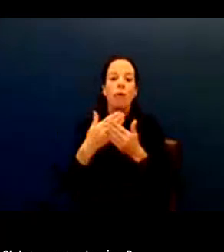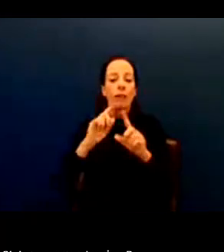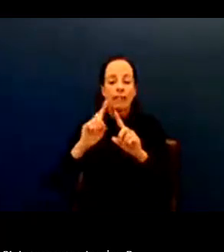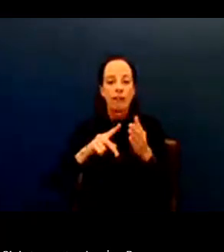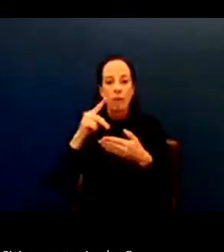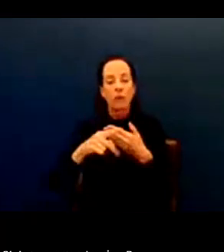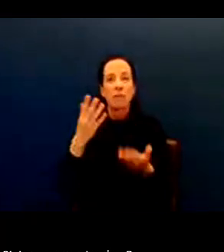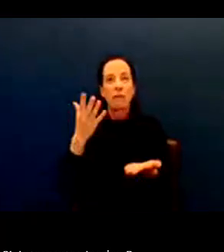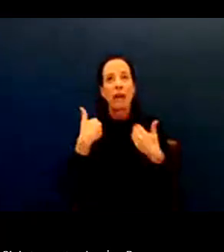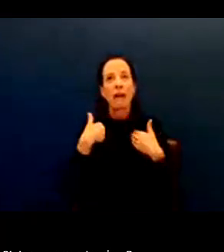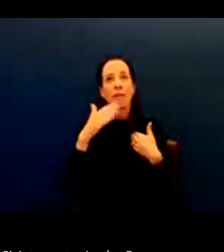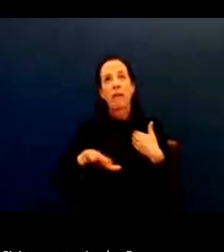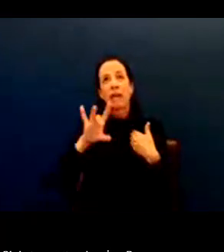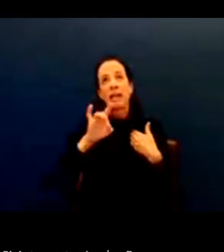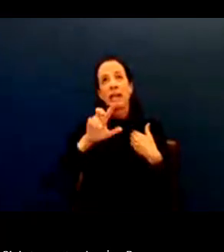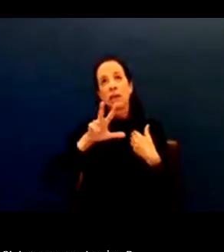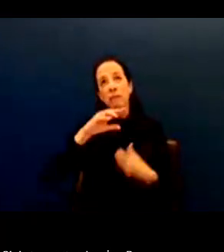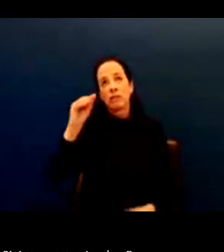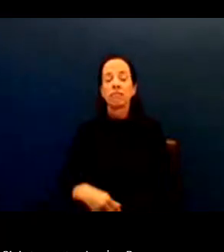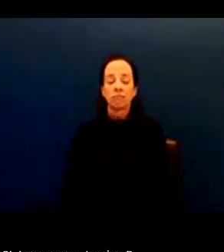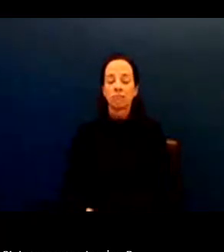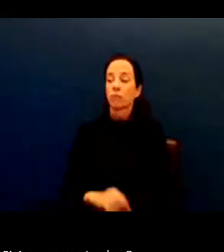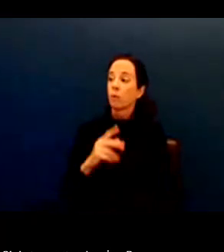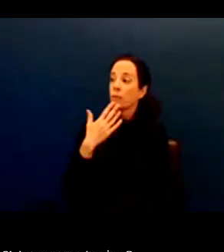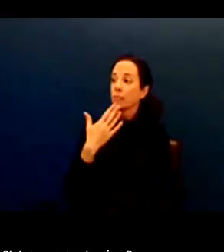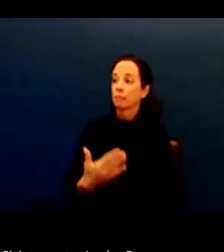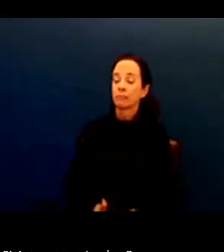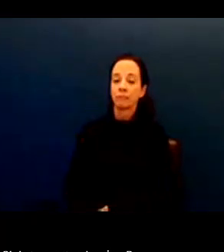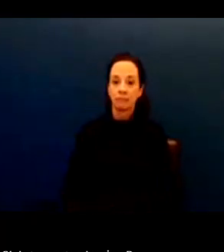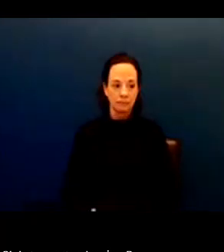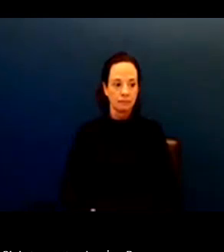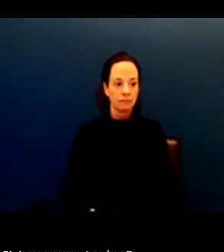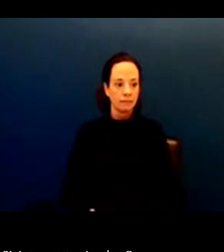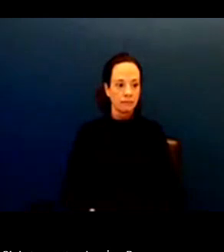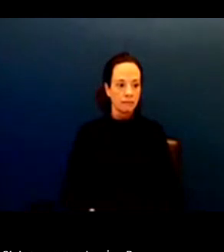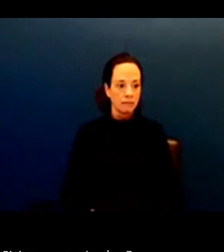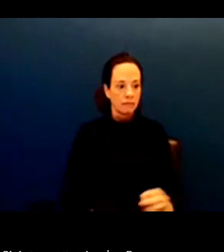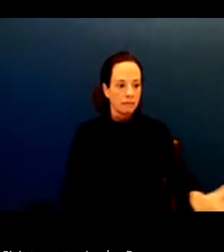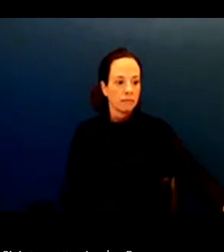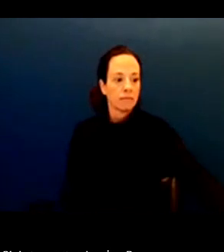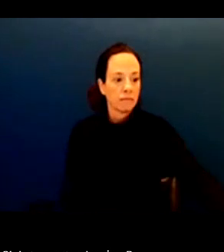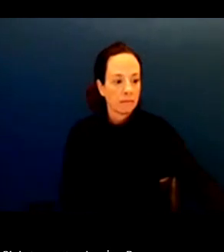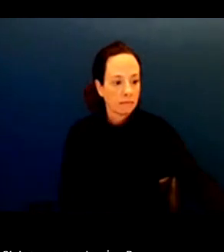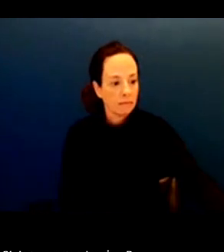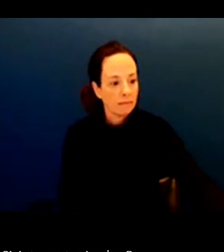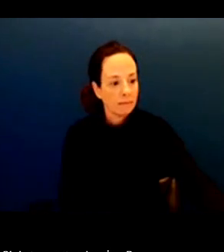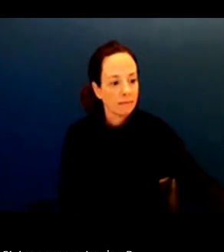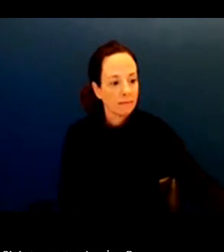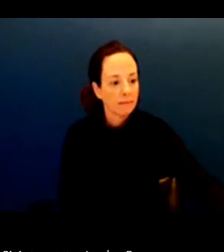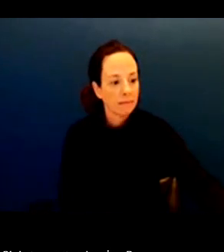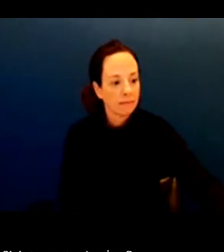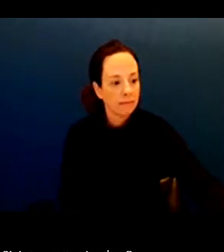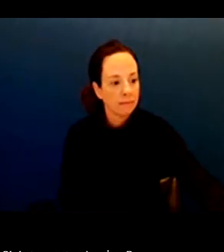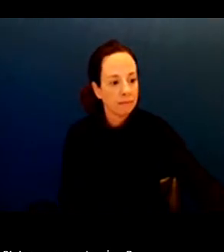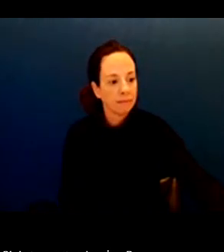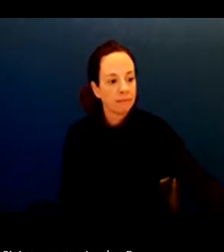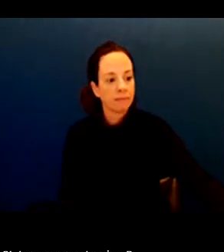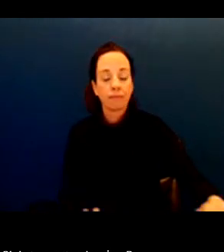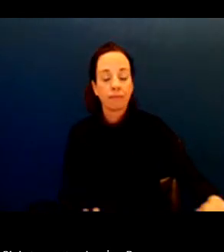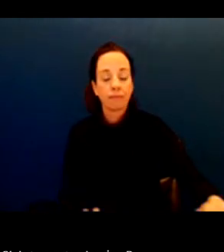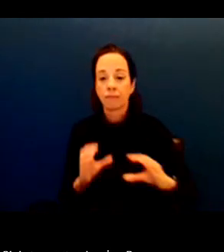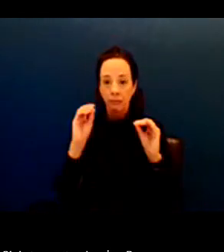80%. Great. Thank you. All right, thank you. Hearing no other questions or comments, thank you for